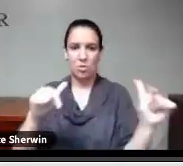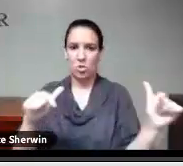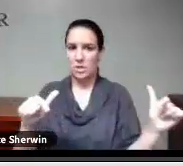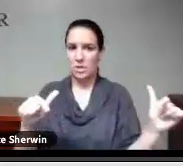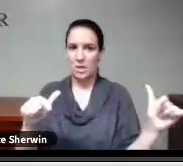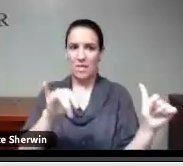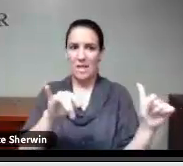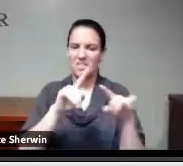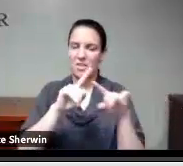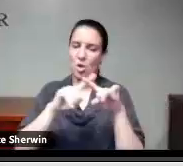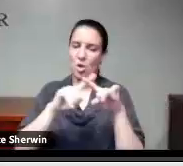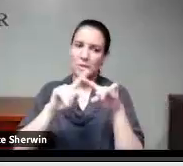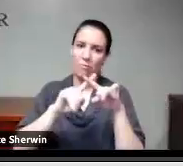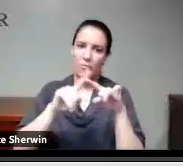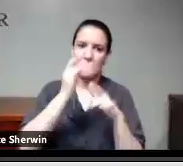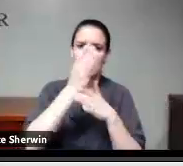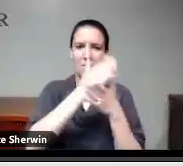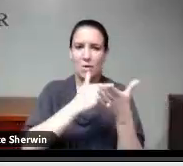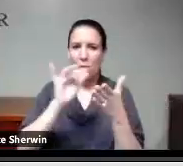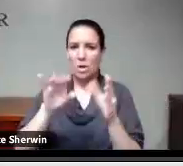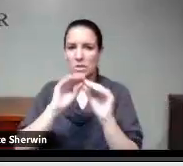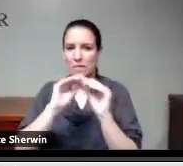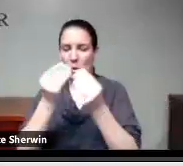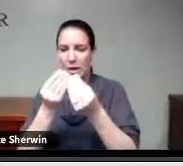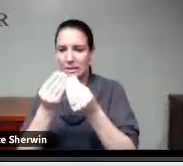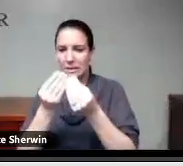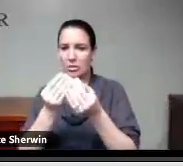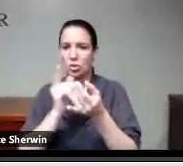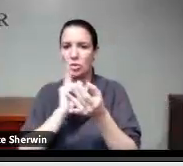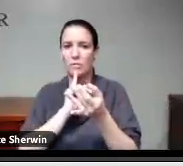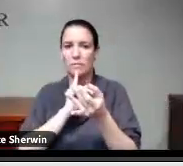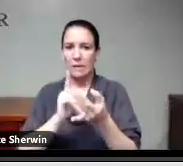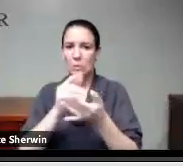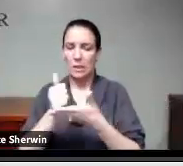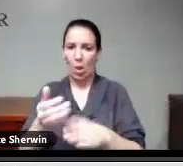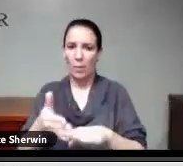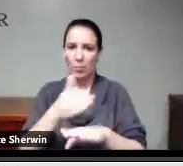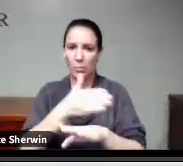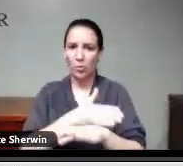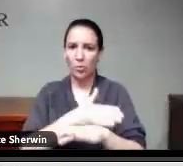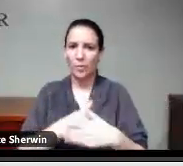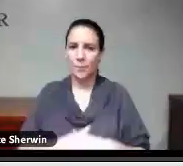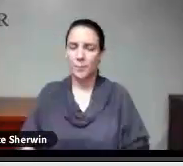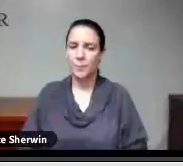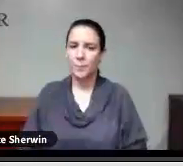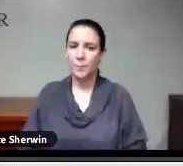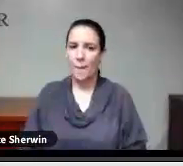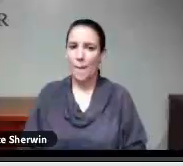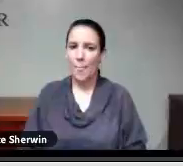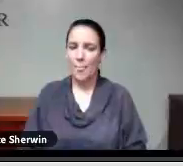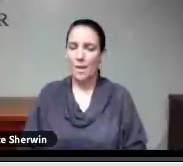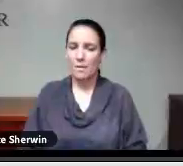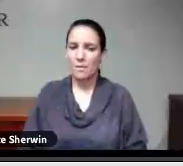of the other pieces of the organizational culture and strategy and structure that will make the diversity